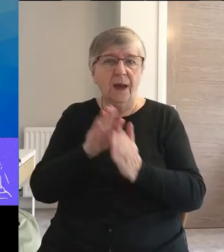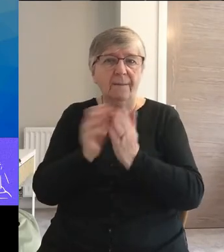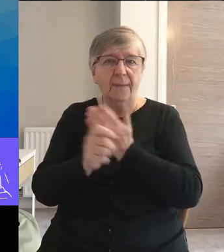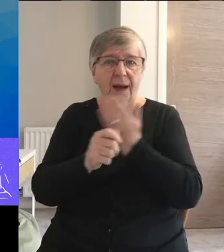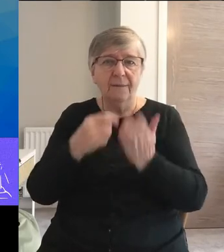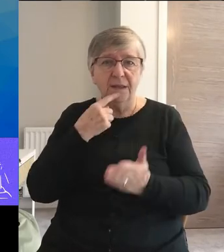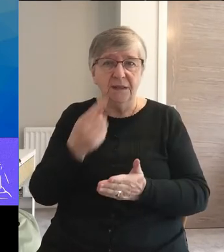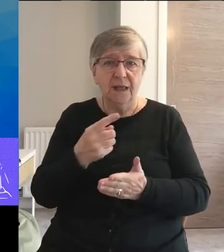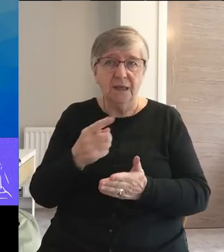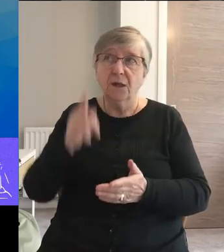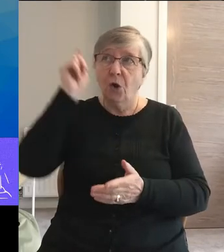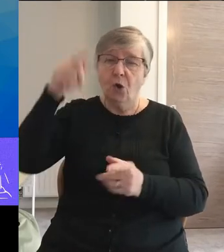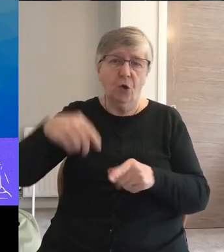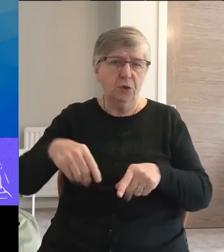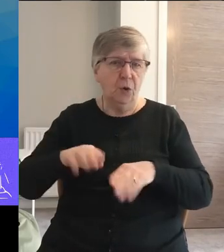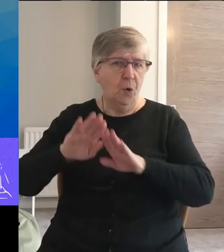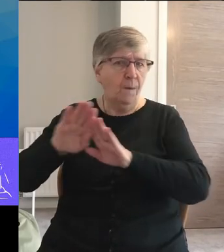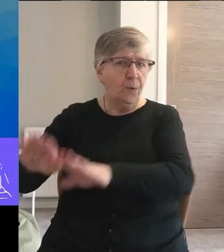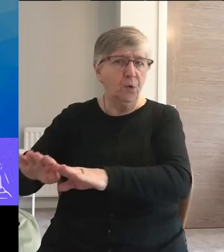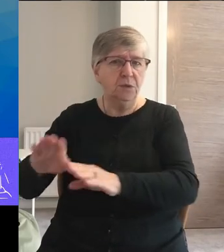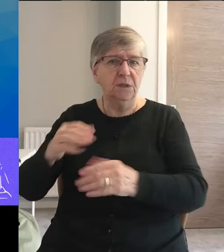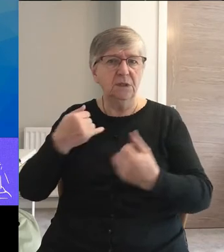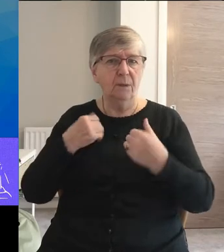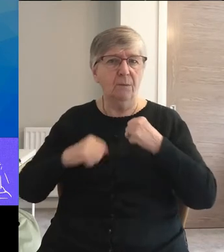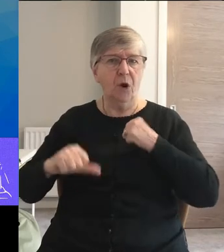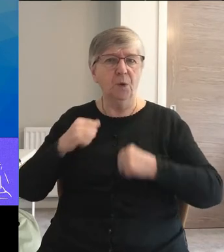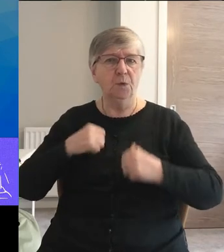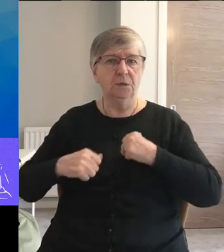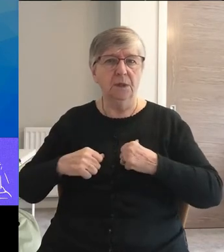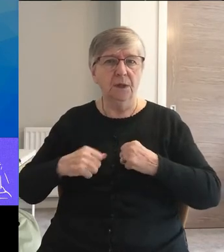God opposes the proud but shows favour to the humble.